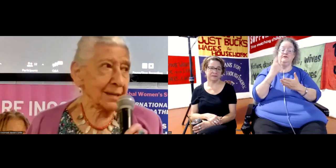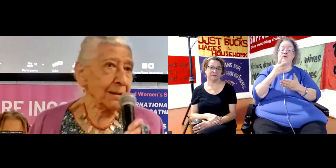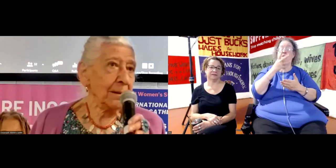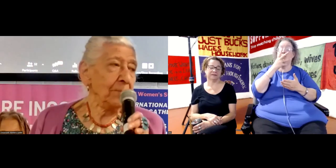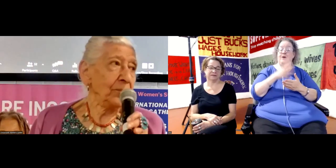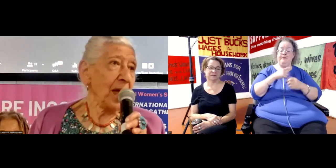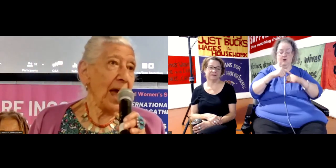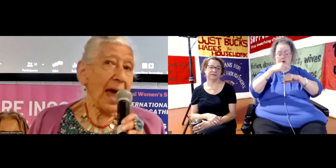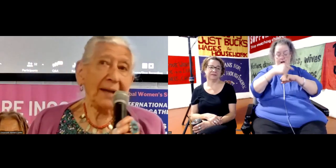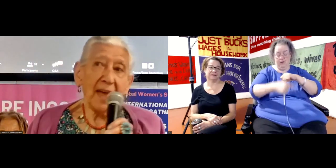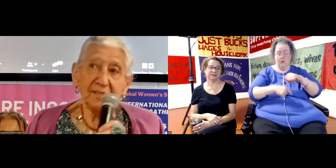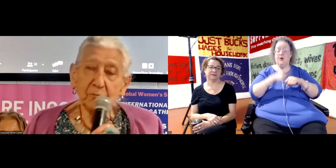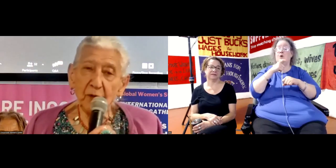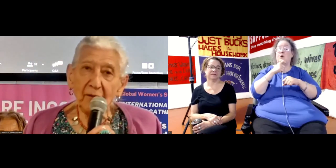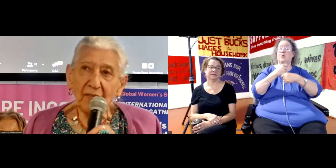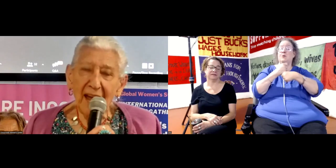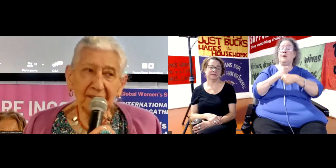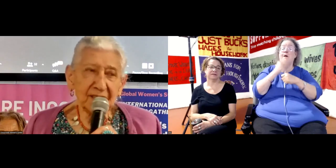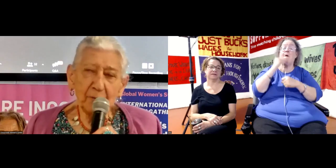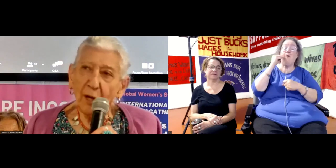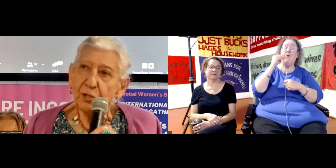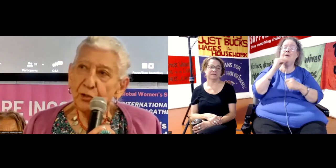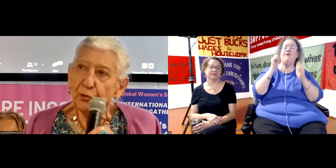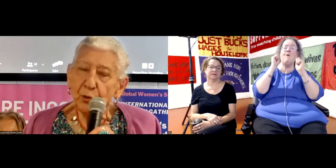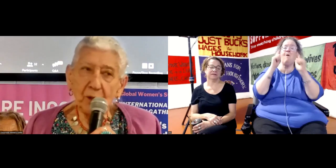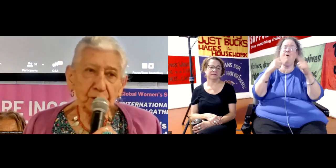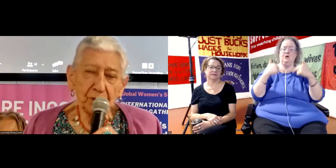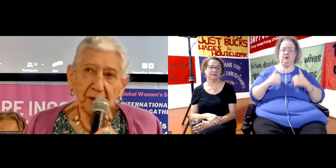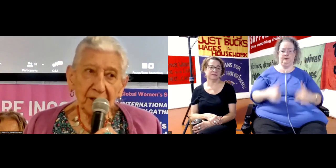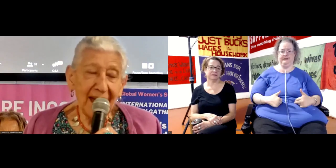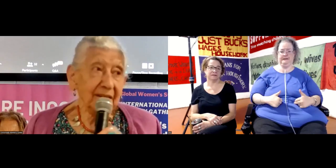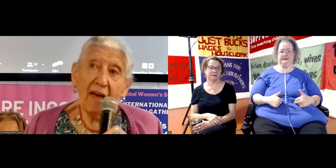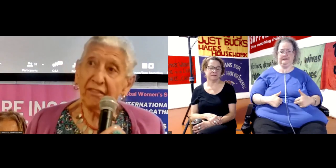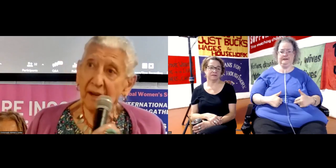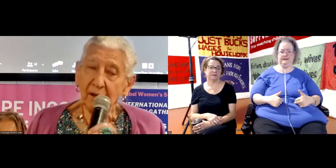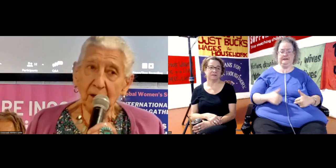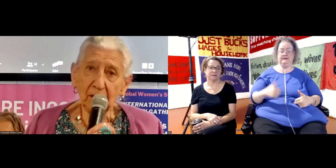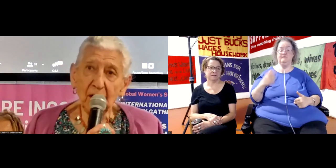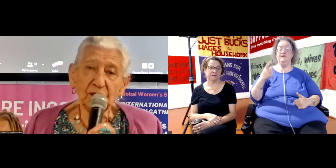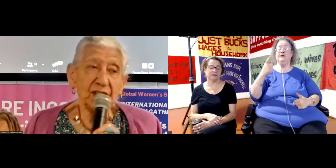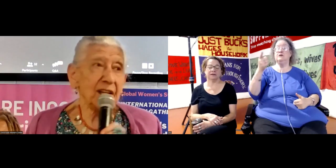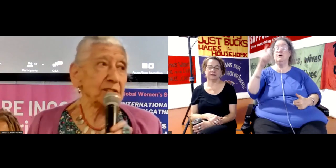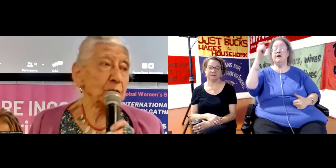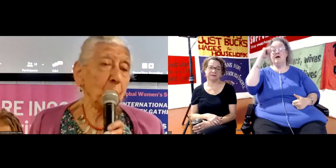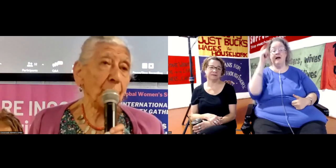race. And they said, what did you do with during the day? Nothing.